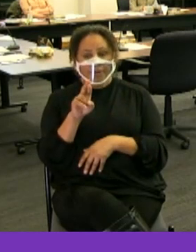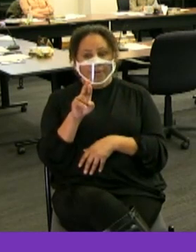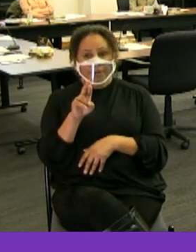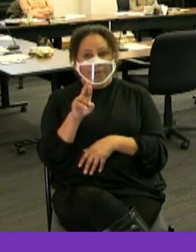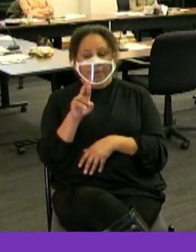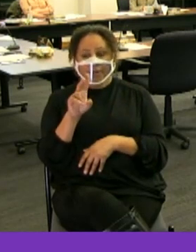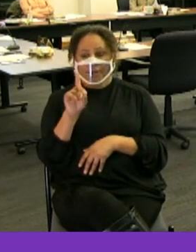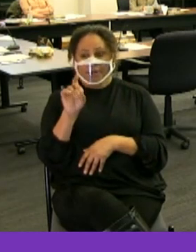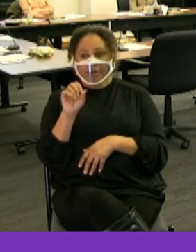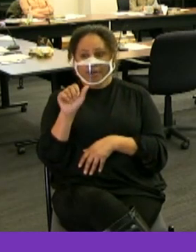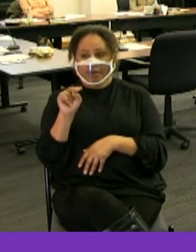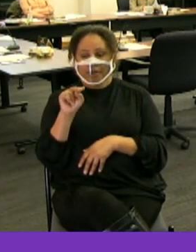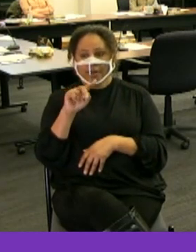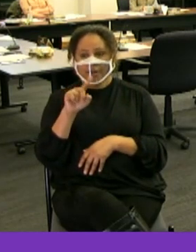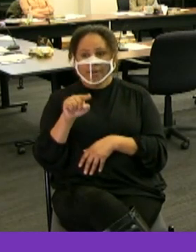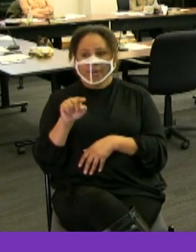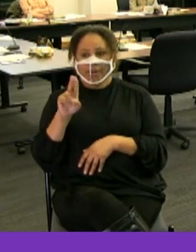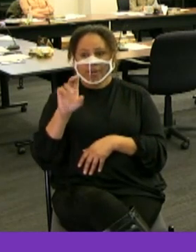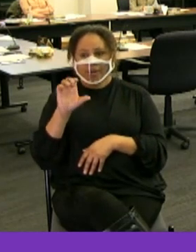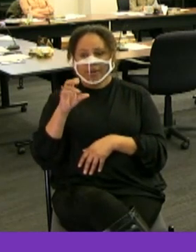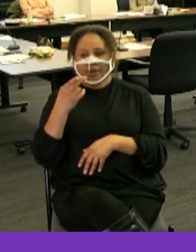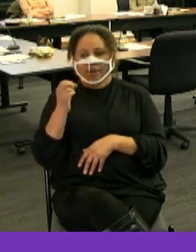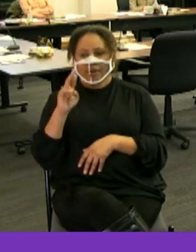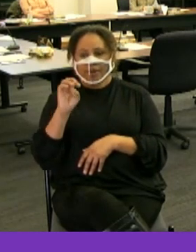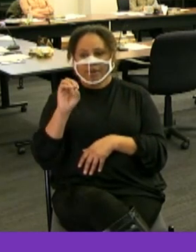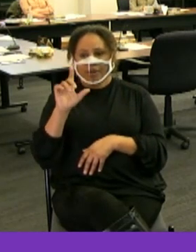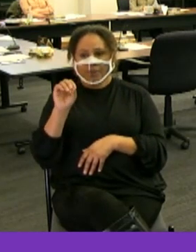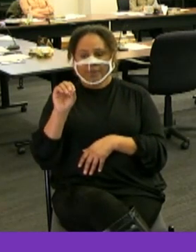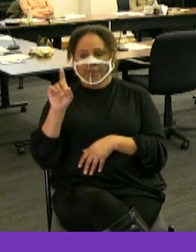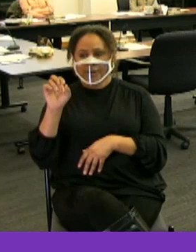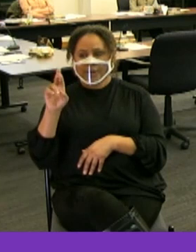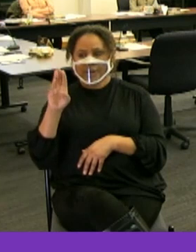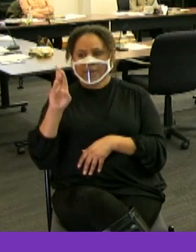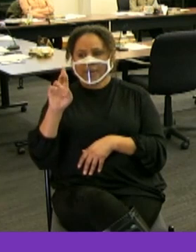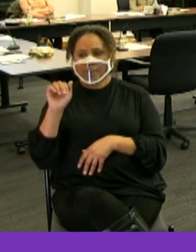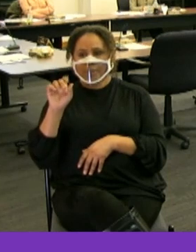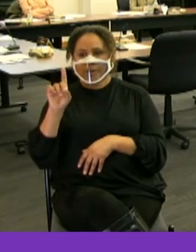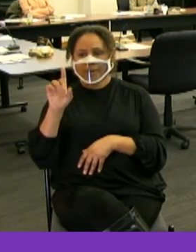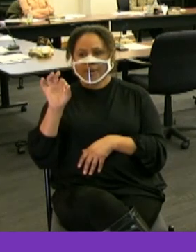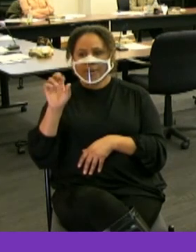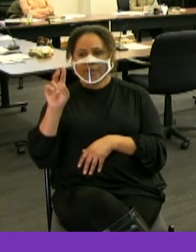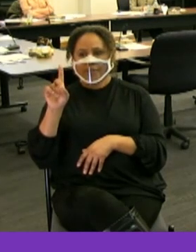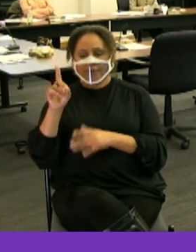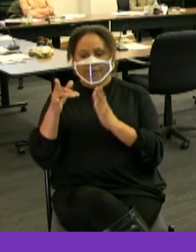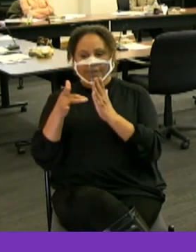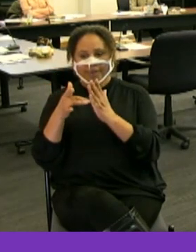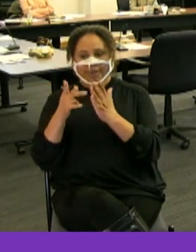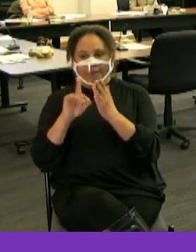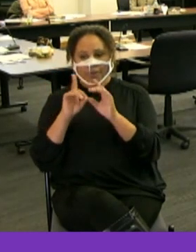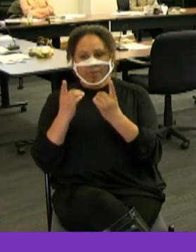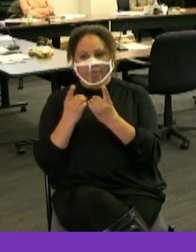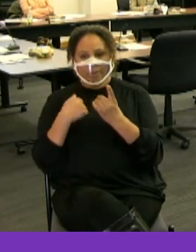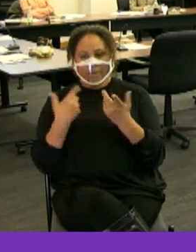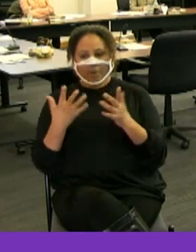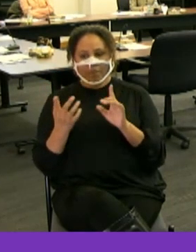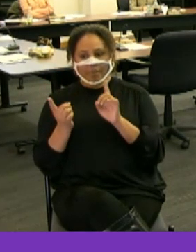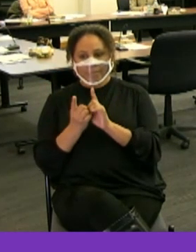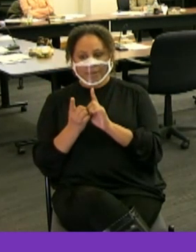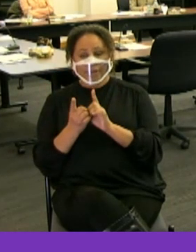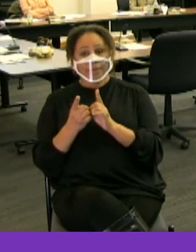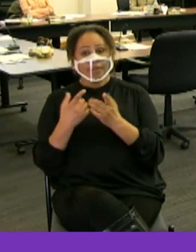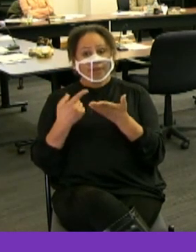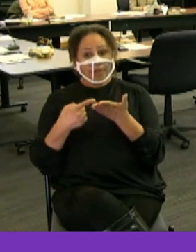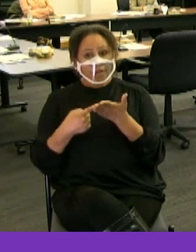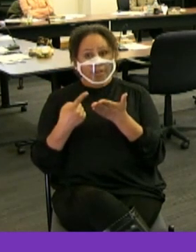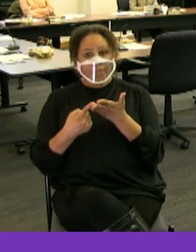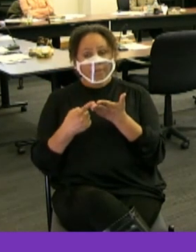Our Dean Zuccarello, Jeff Bradford, Dr. Bradford from our technical department, and I met with them to talk about OET expansion